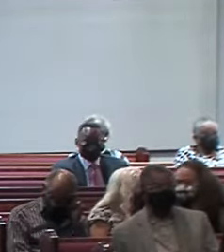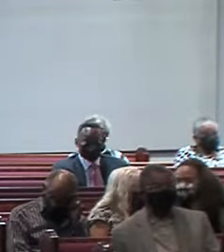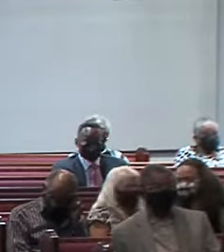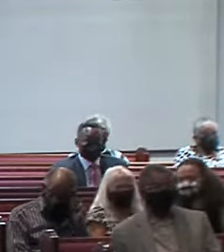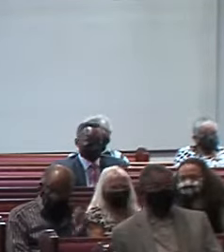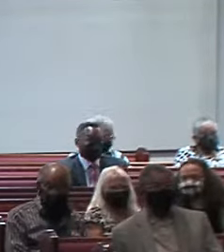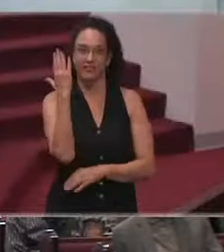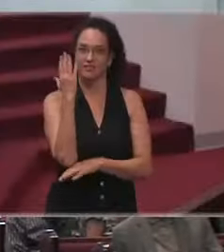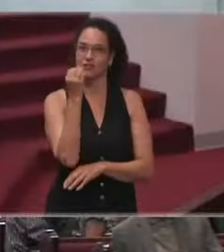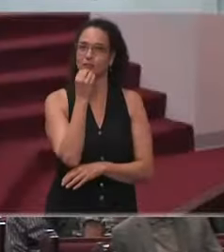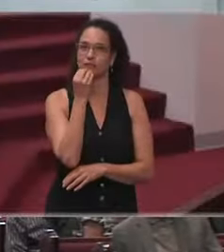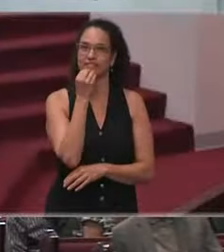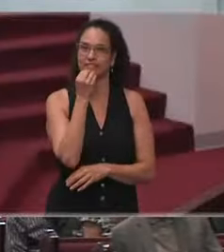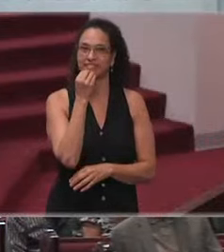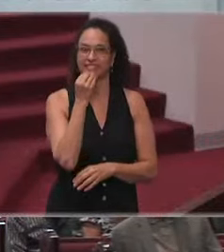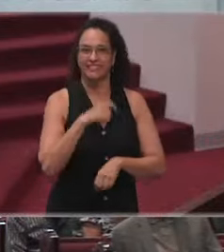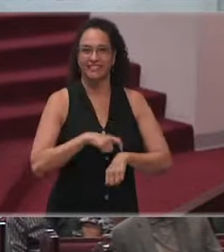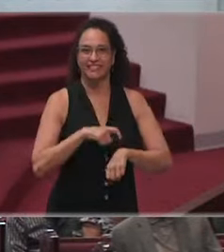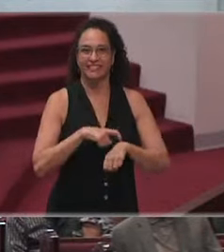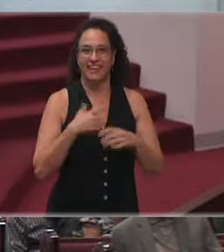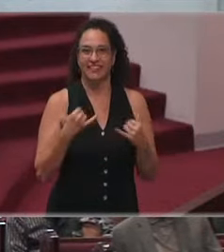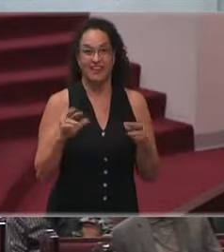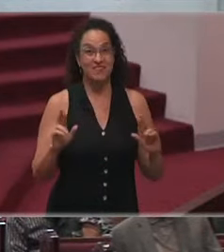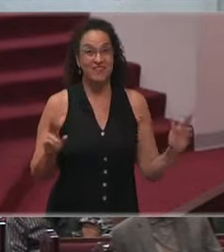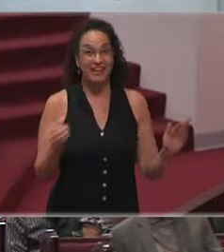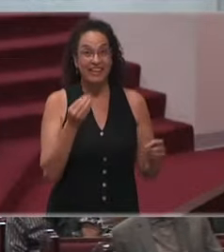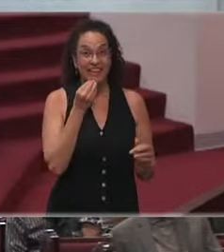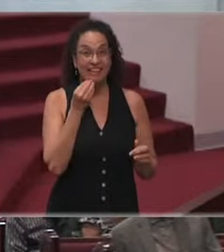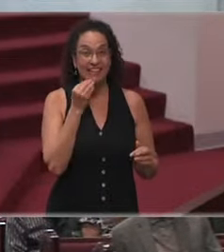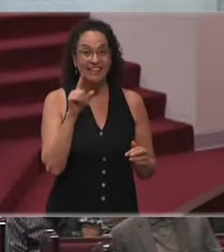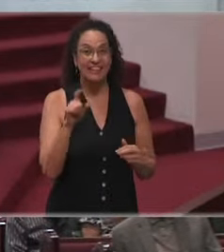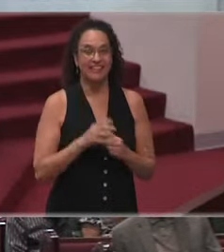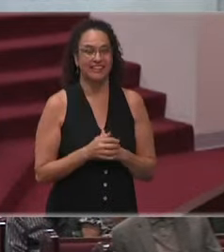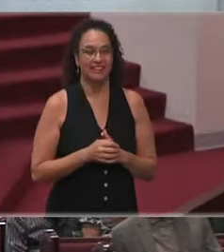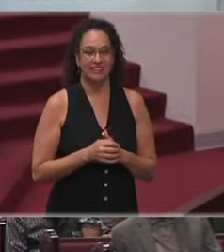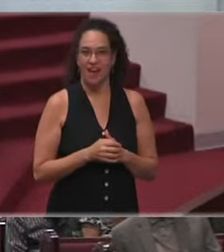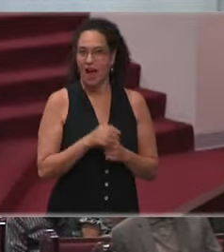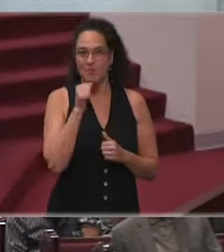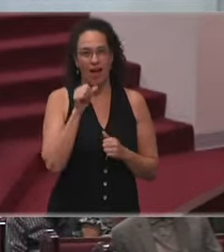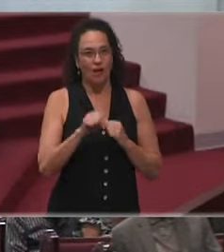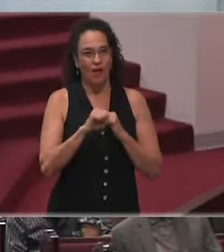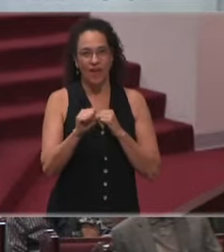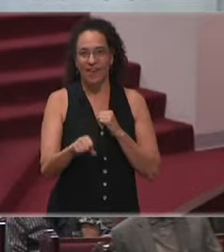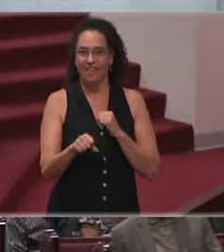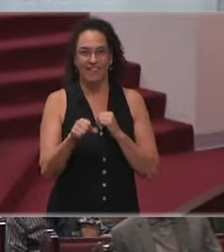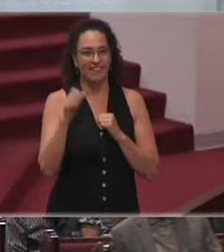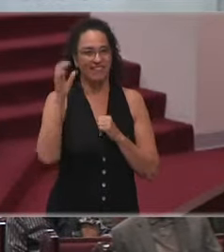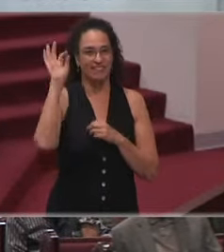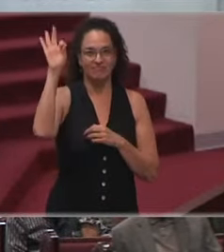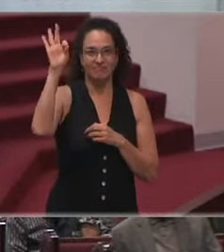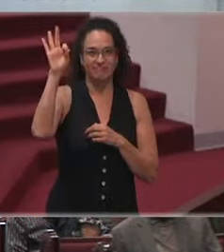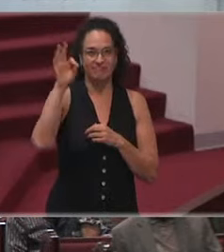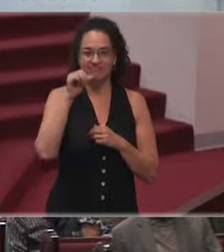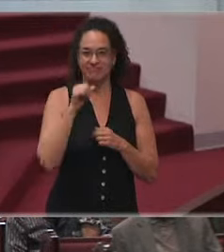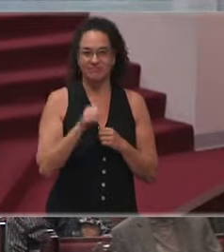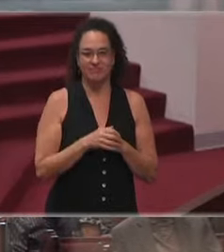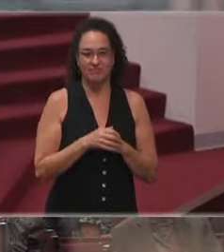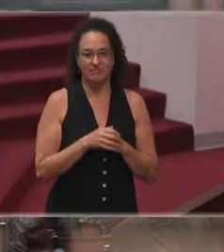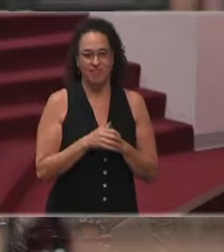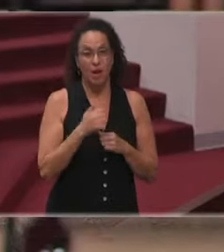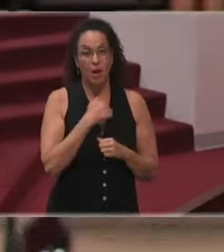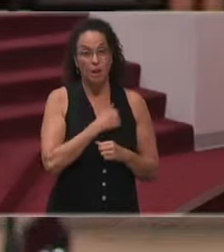lunchtime, and I know y'all ready to eat, so I'm not going to hold you long. And I'm gonna